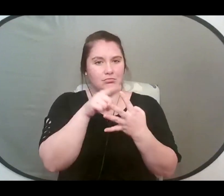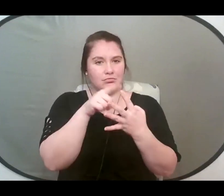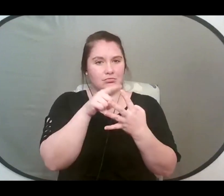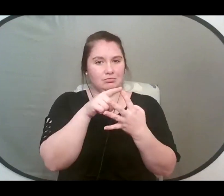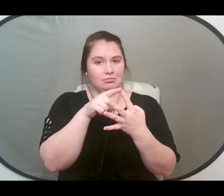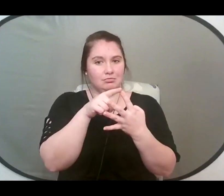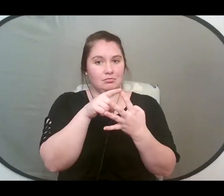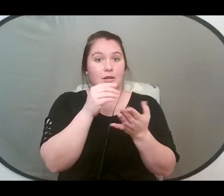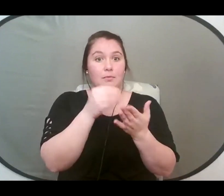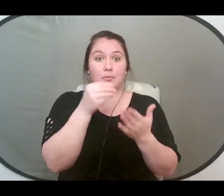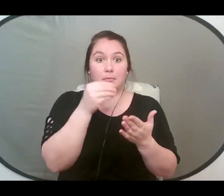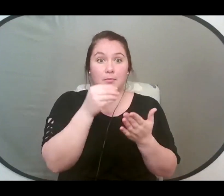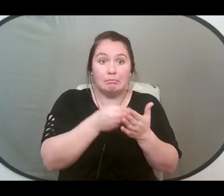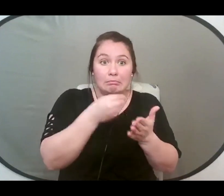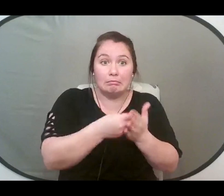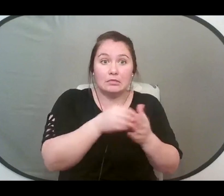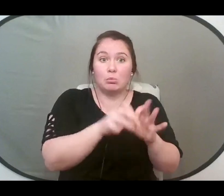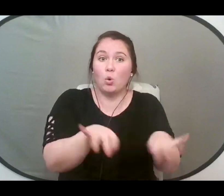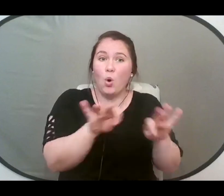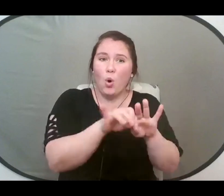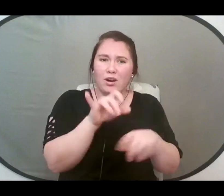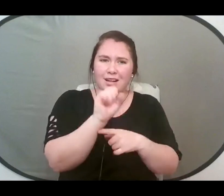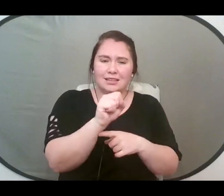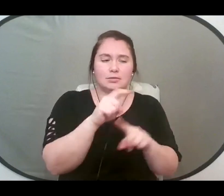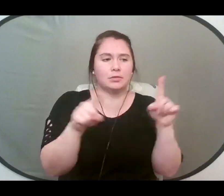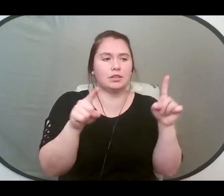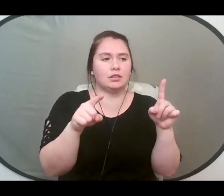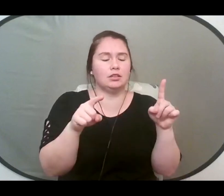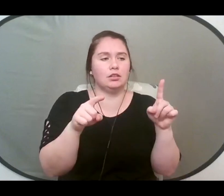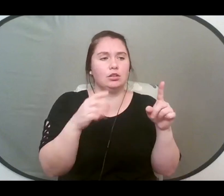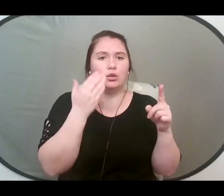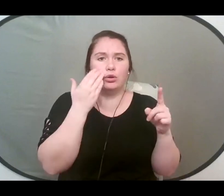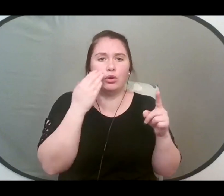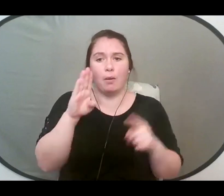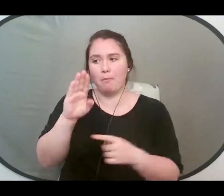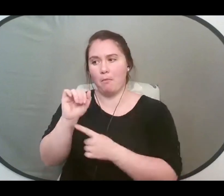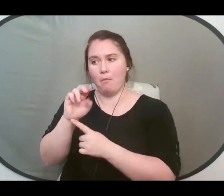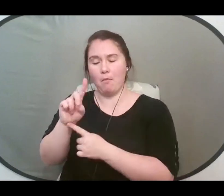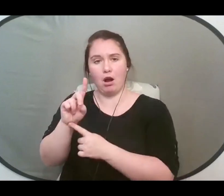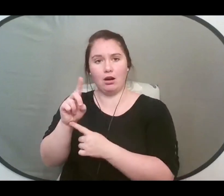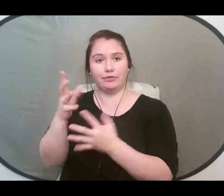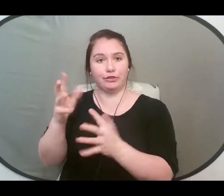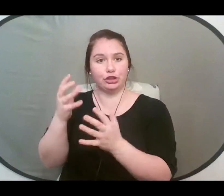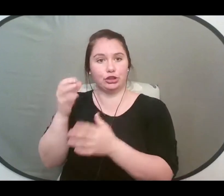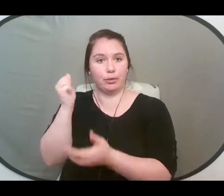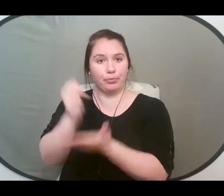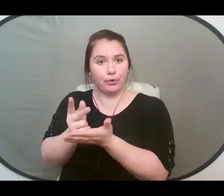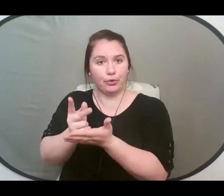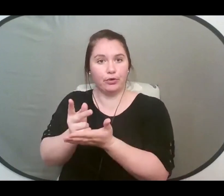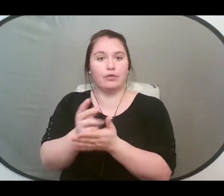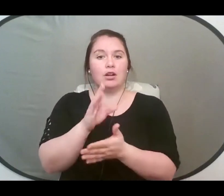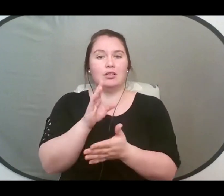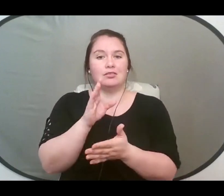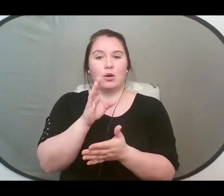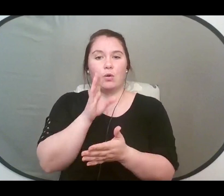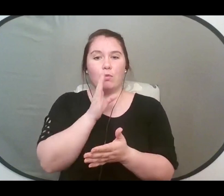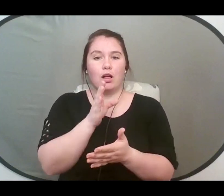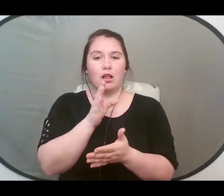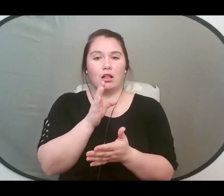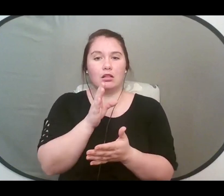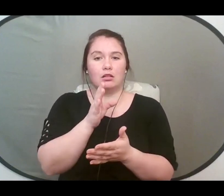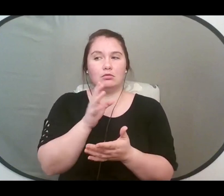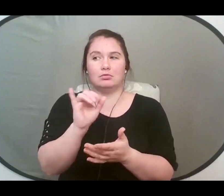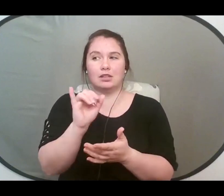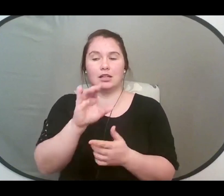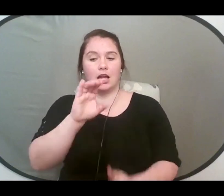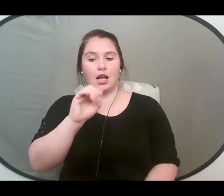in budget and what we, if it goes out for bond and we get that passed, what's approved for. So it would kind of almost be a contingency